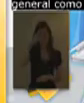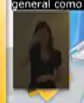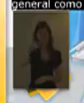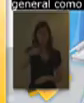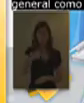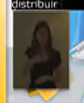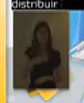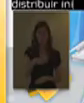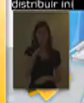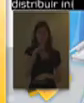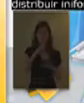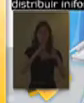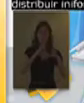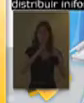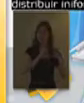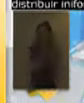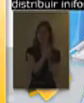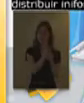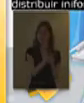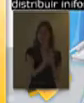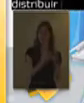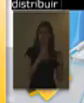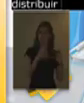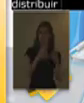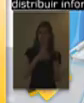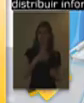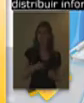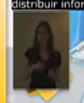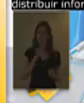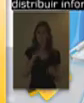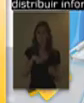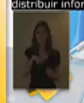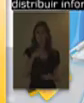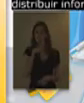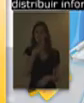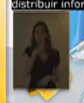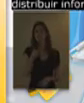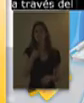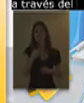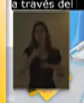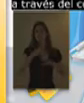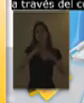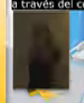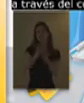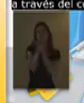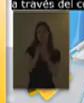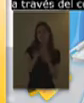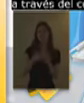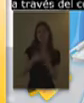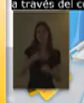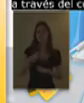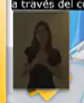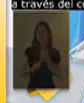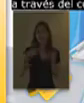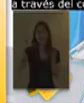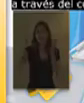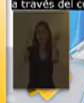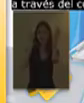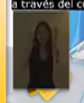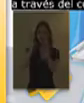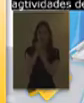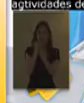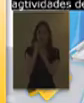subject, and also a channel by which to carry out cognitive